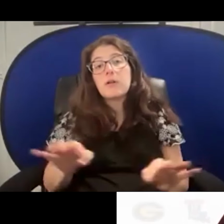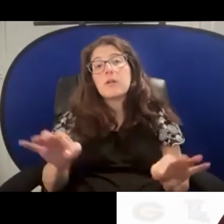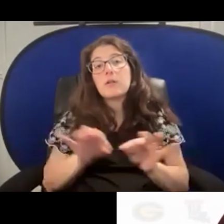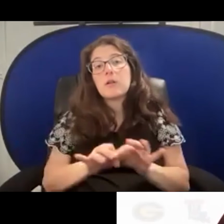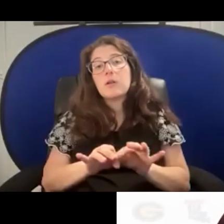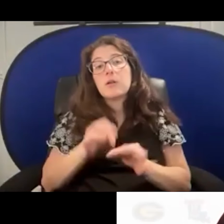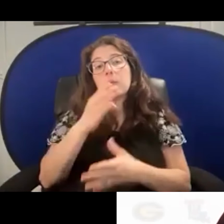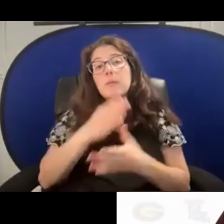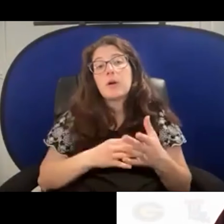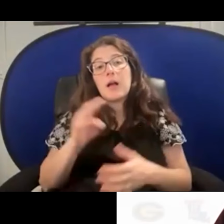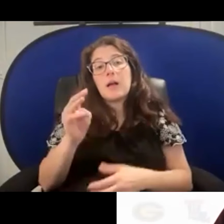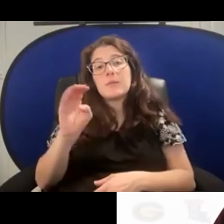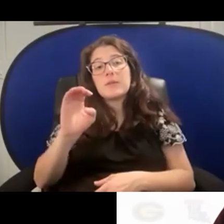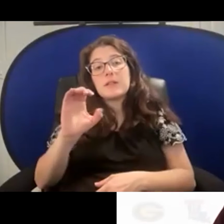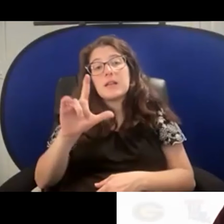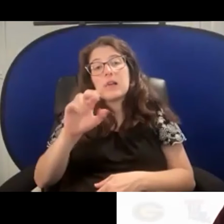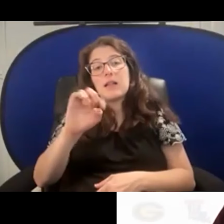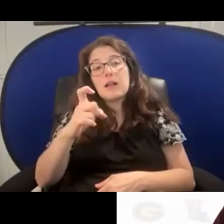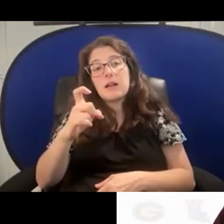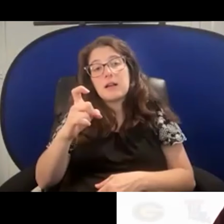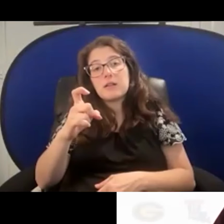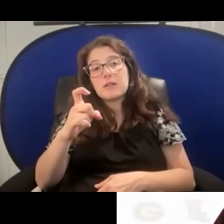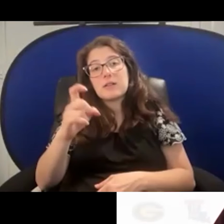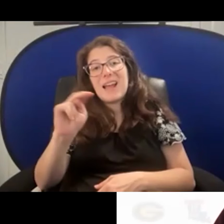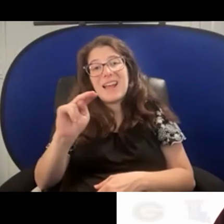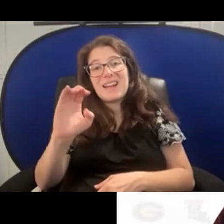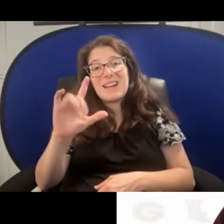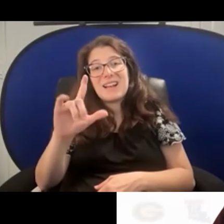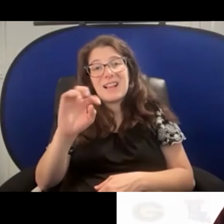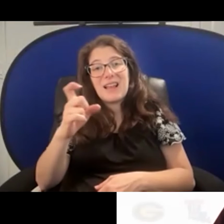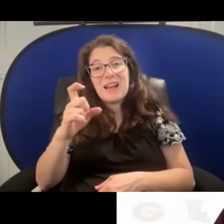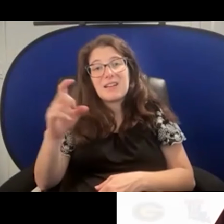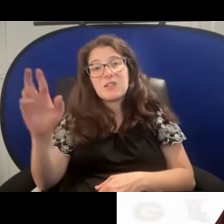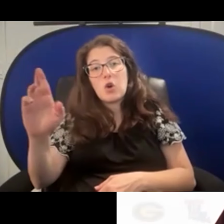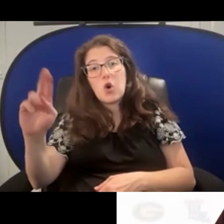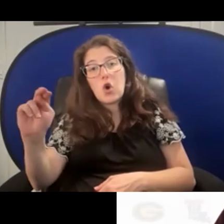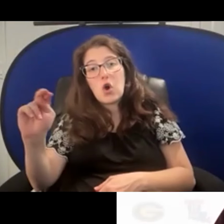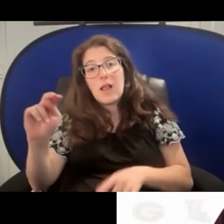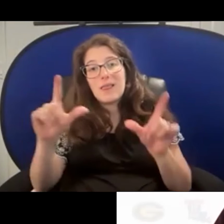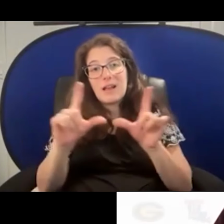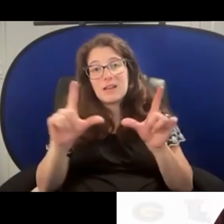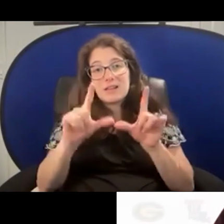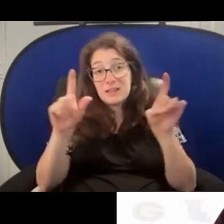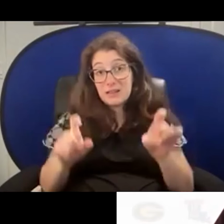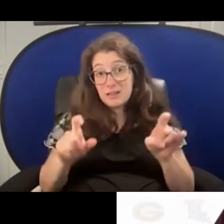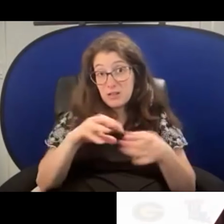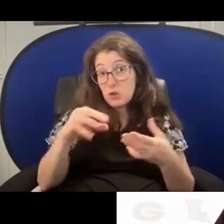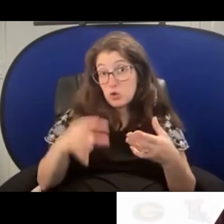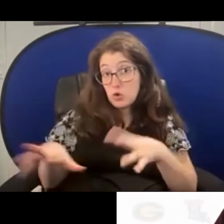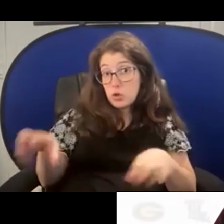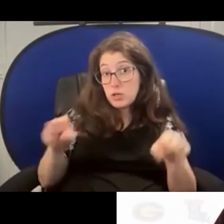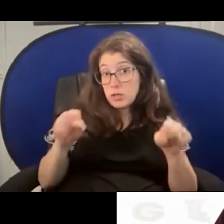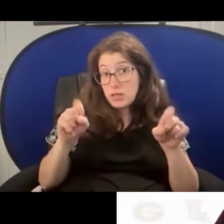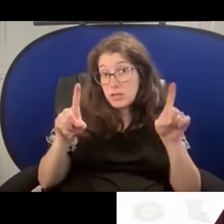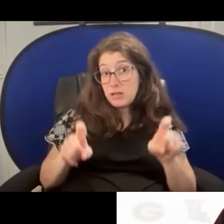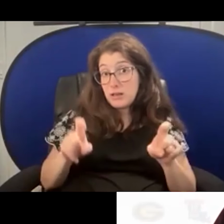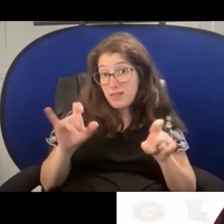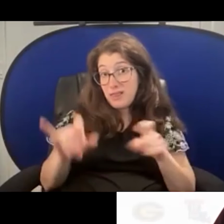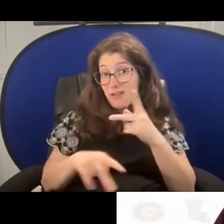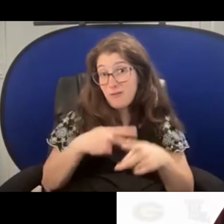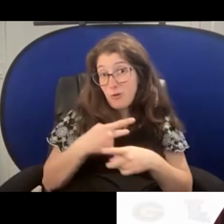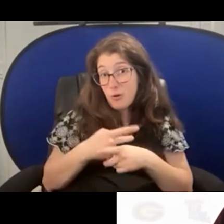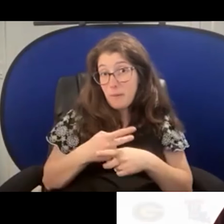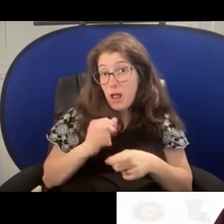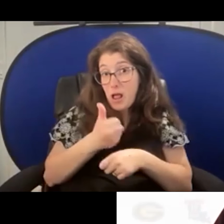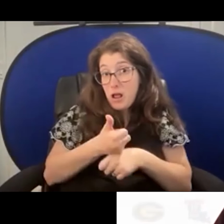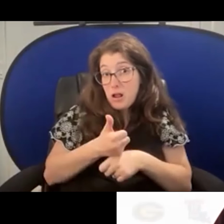NCLEX RN's licensure exam. If students are sitting for that exam in that format, how do we address it?